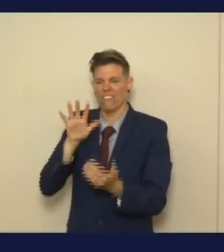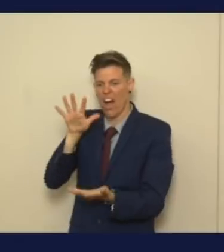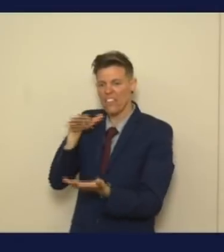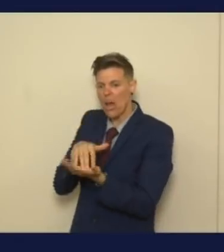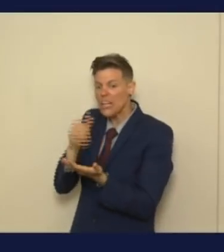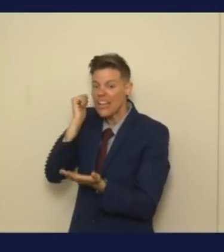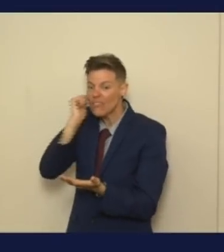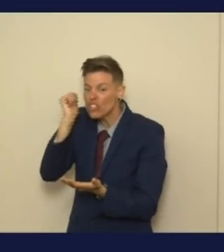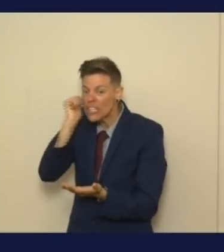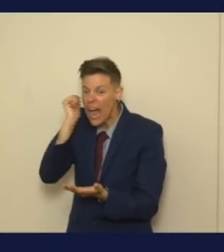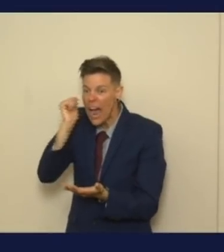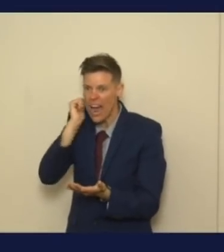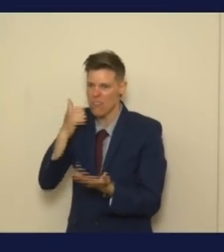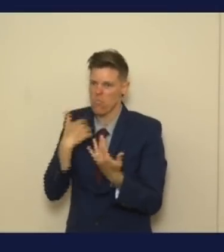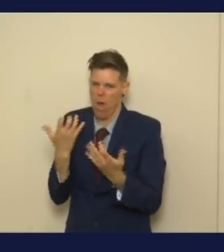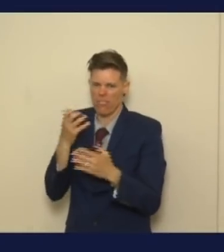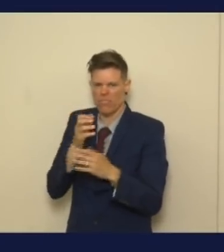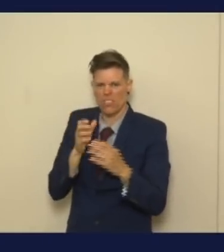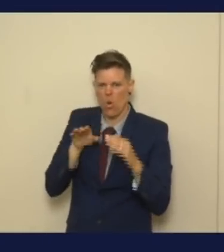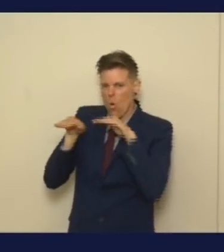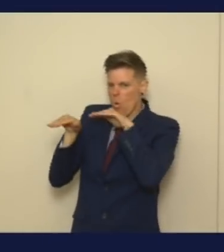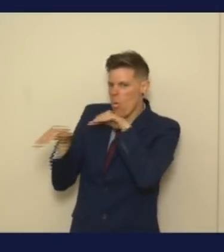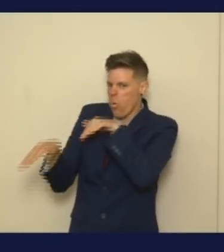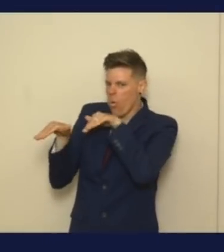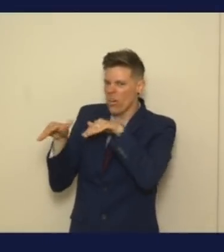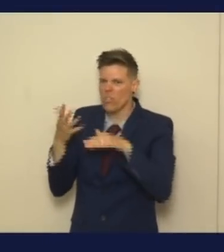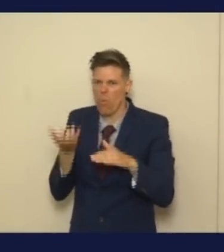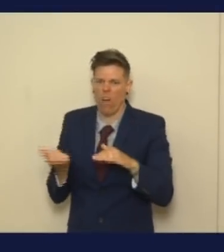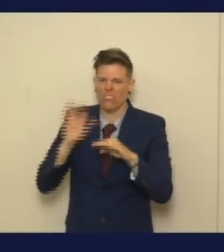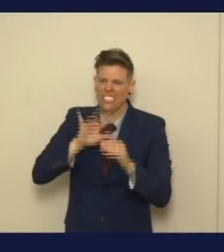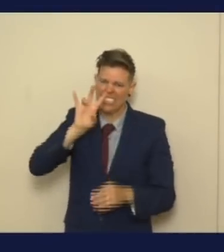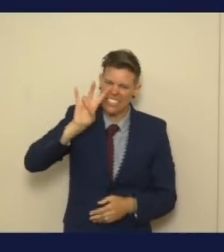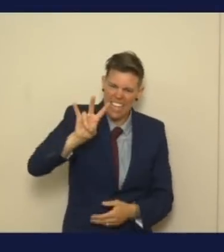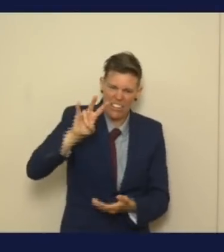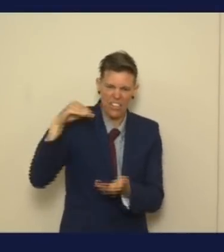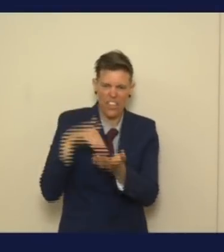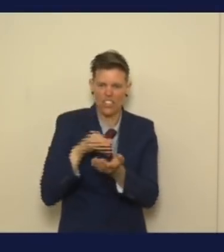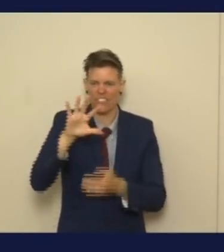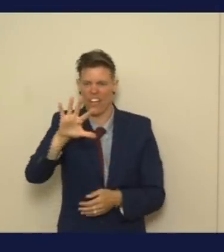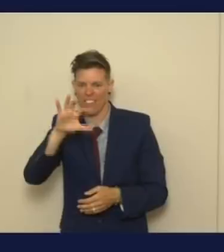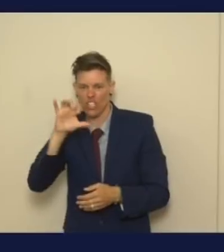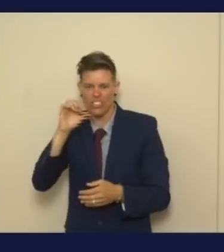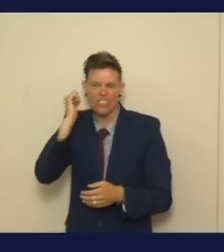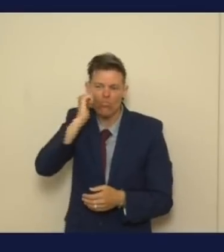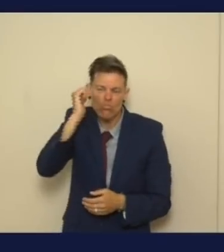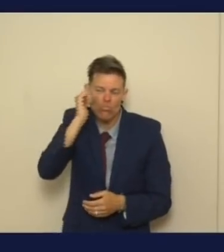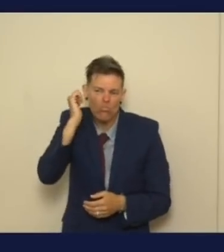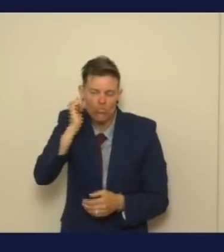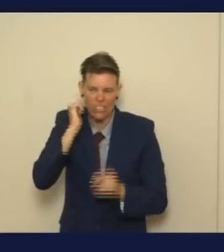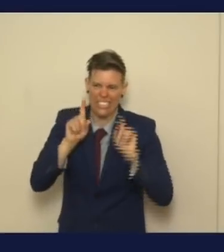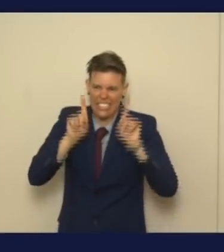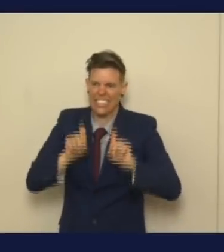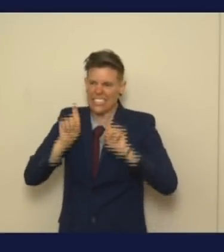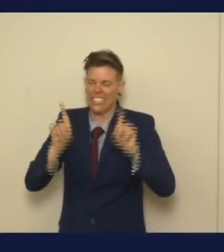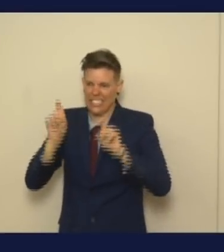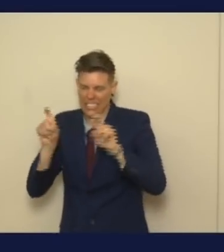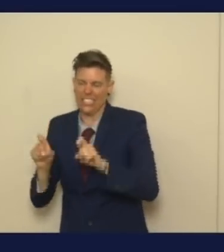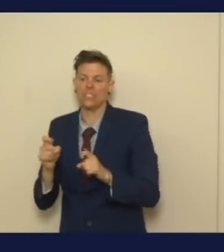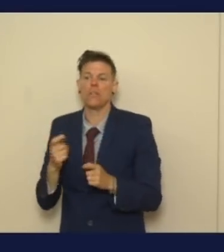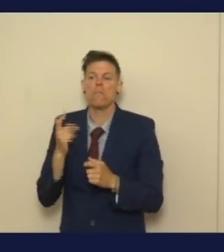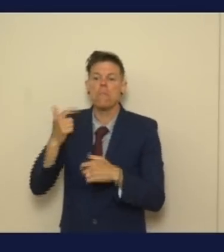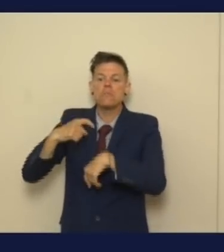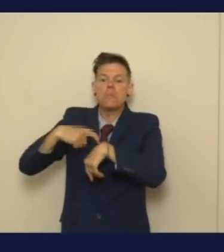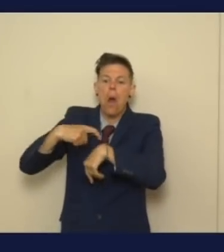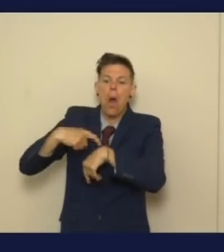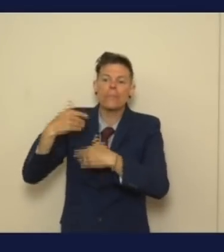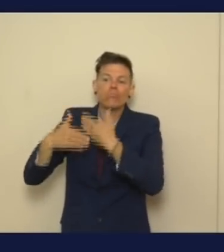7,500 tests, and then I'm working diligently with our partners to get to 10,000 tests a day. And for those of you who may not have